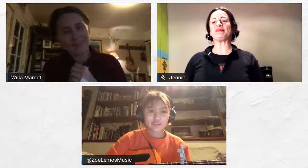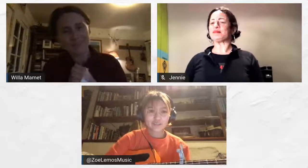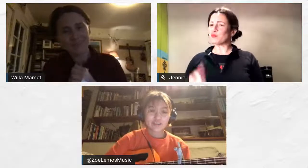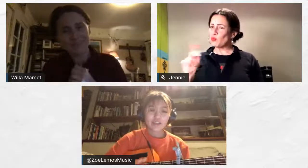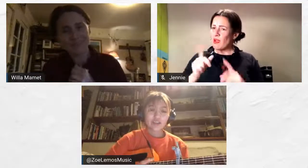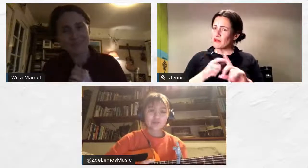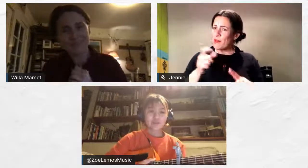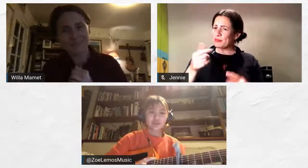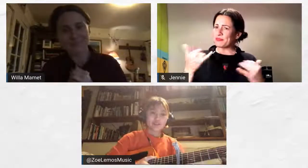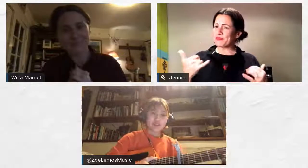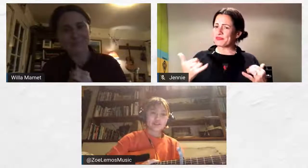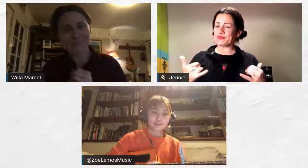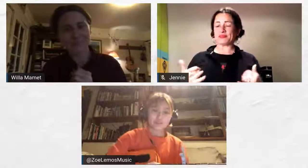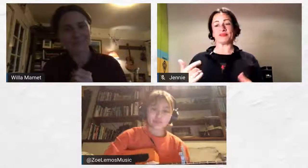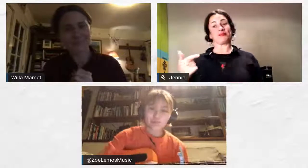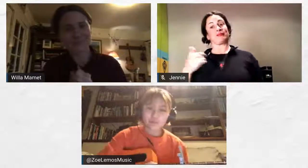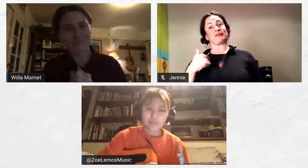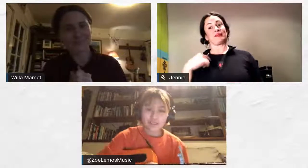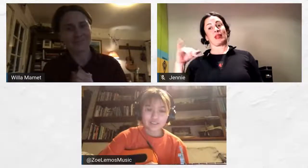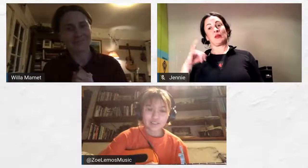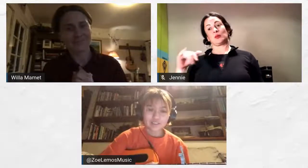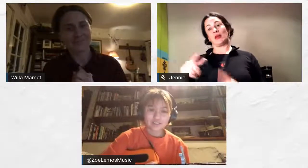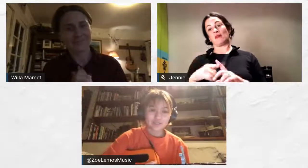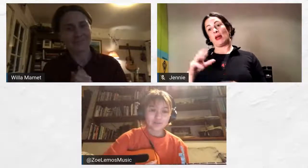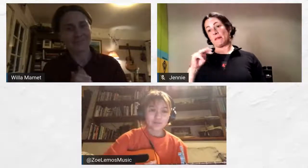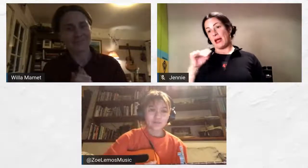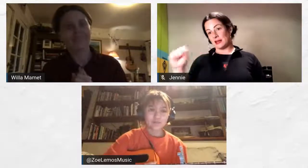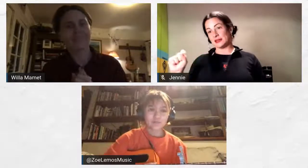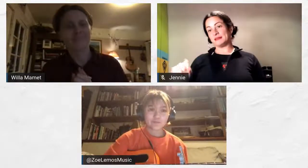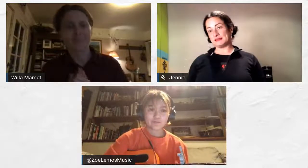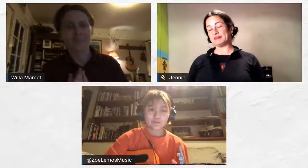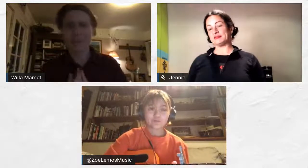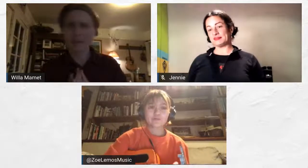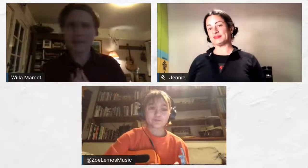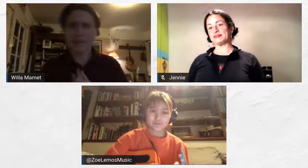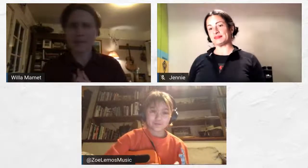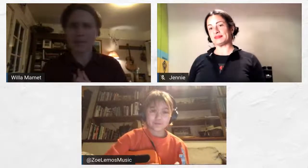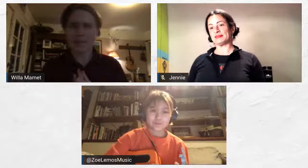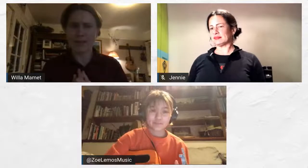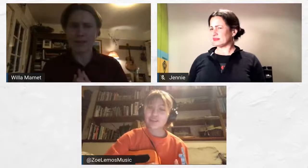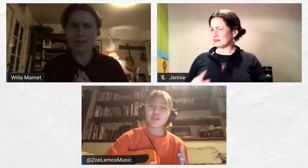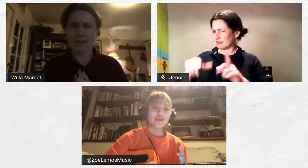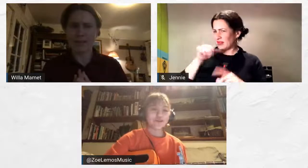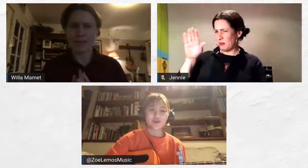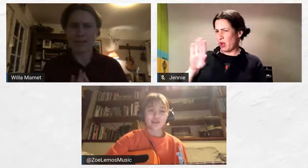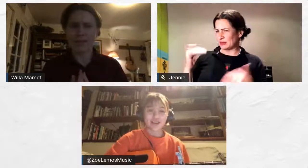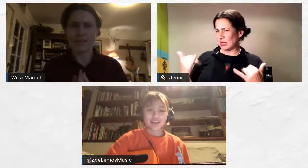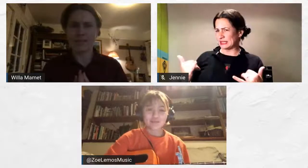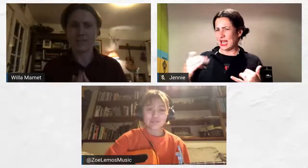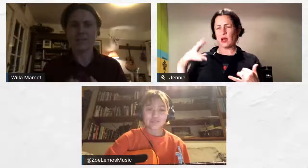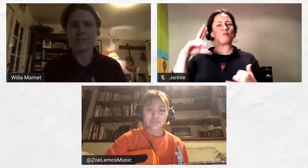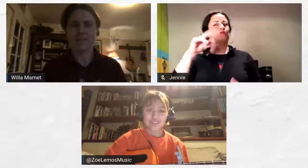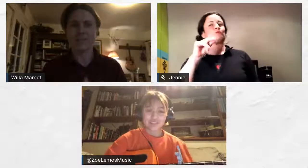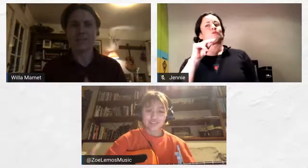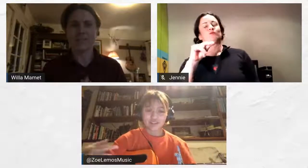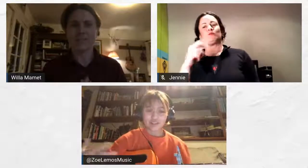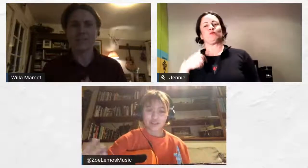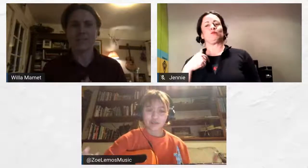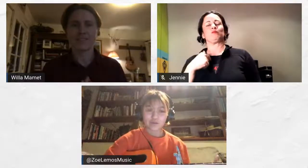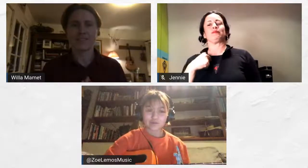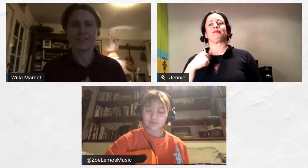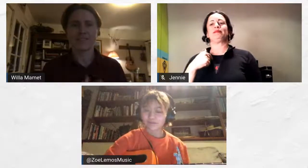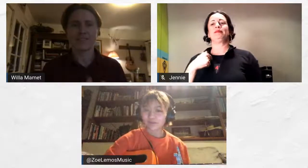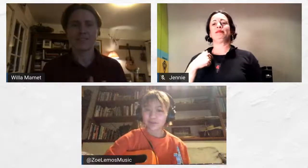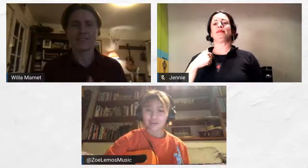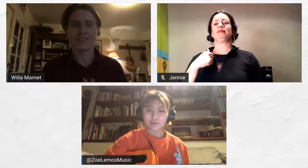broadcasting from? I'm also from Massachusetts. But you're not in Boston right now, are you? No, I'm in